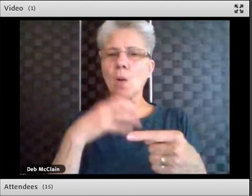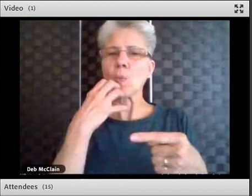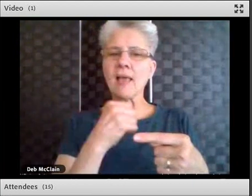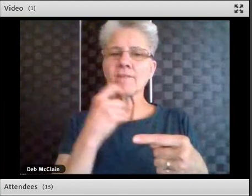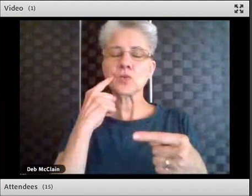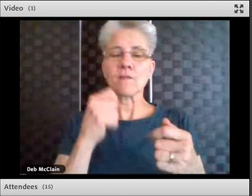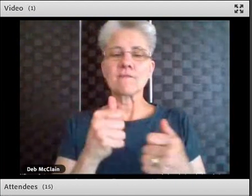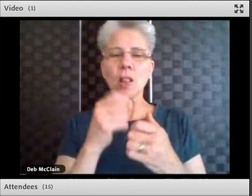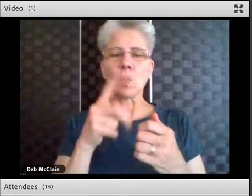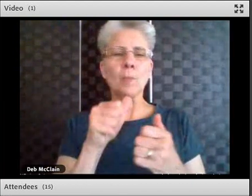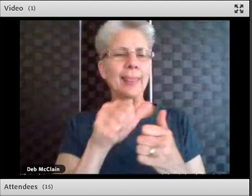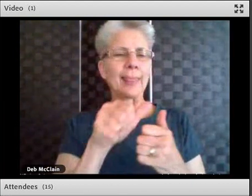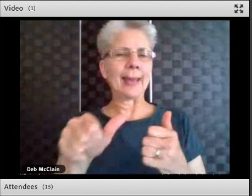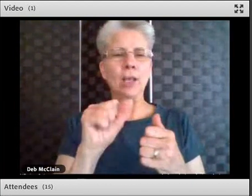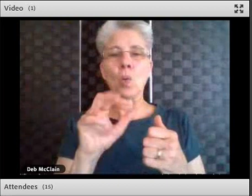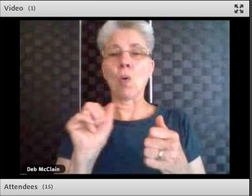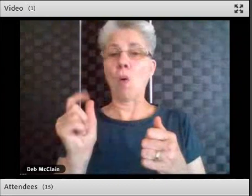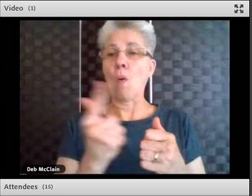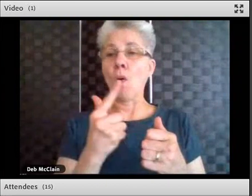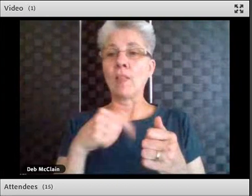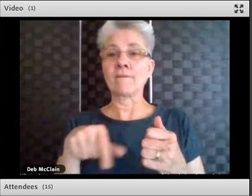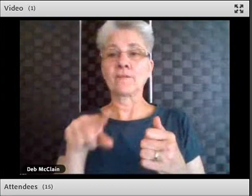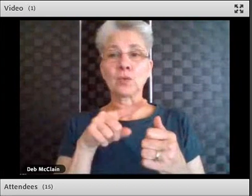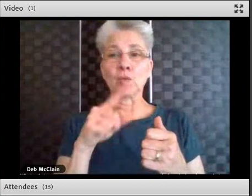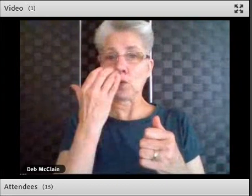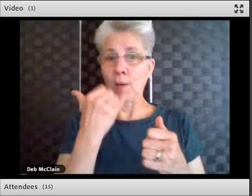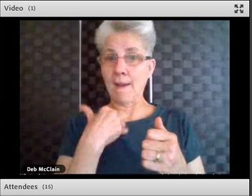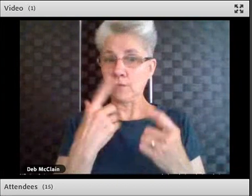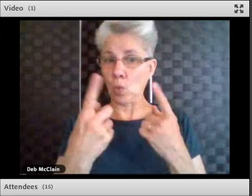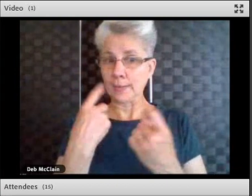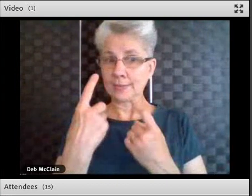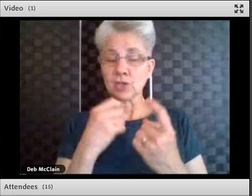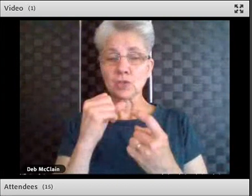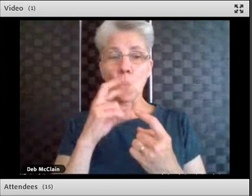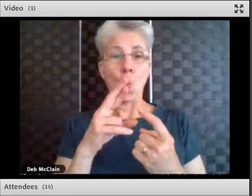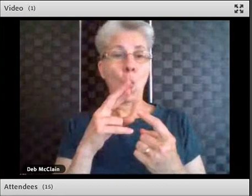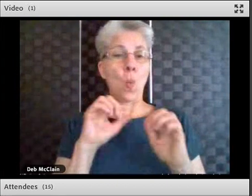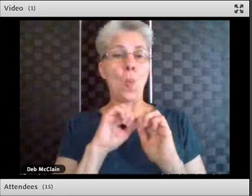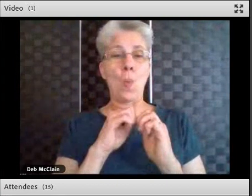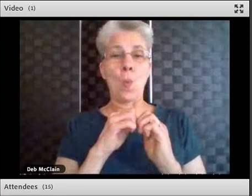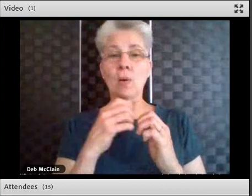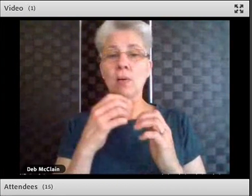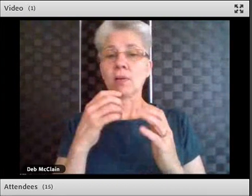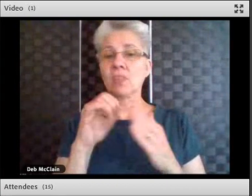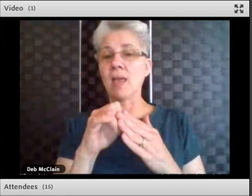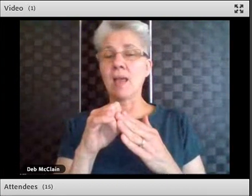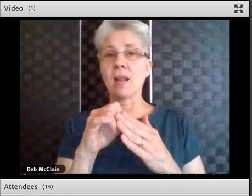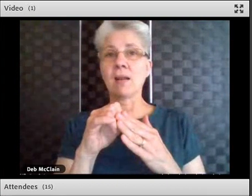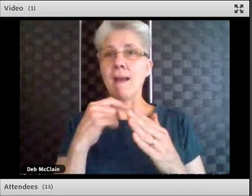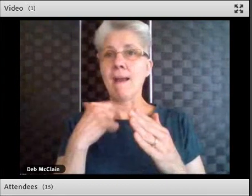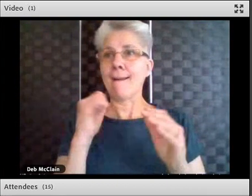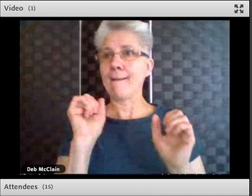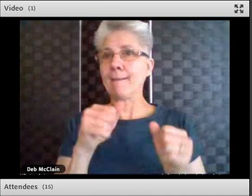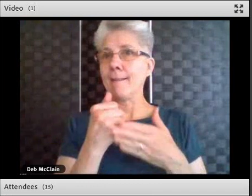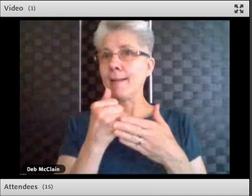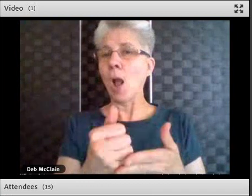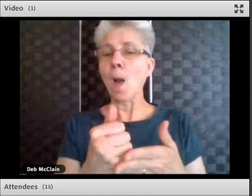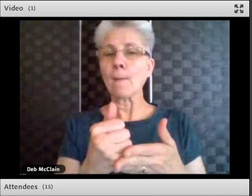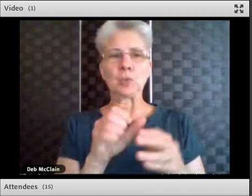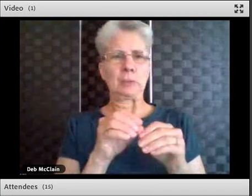love to follow up with any or all of you if you have questions, or if there's a way that I can help